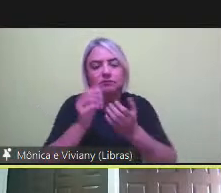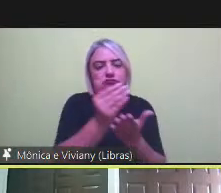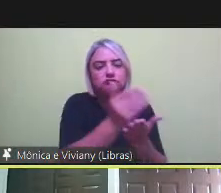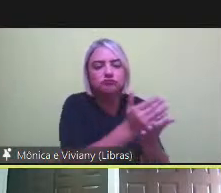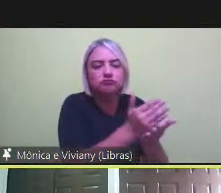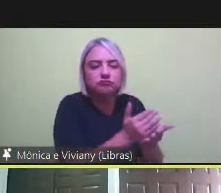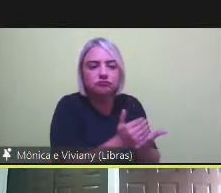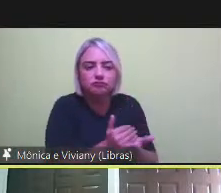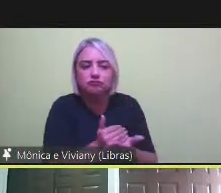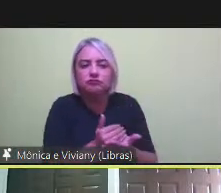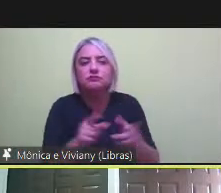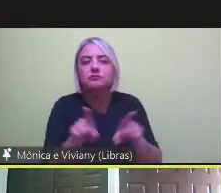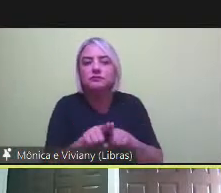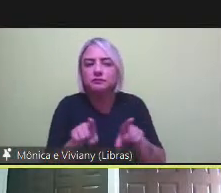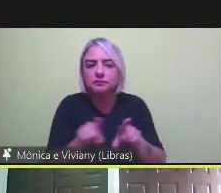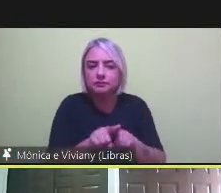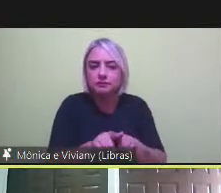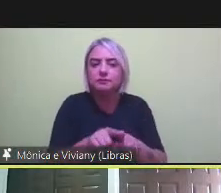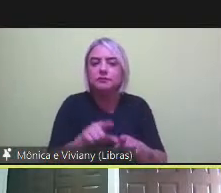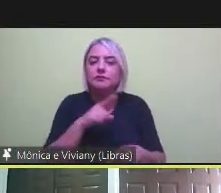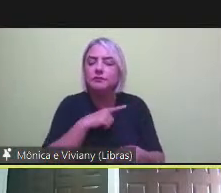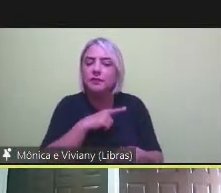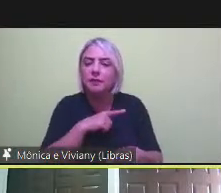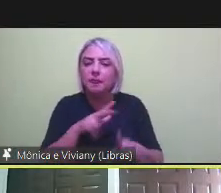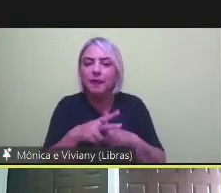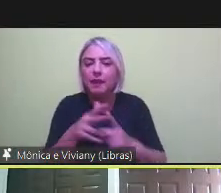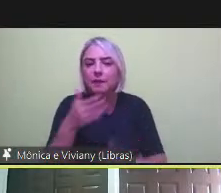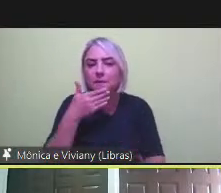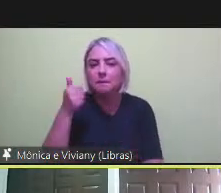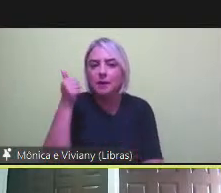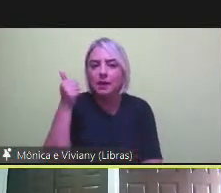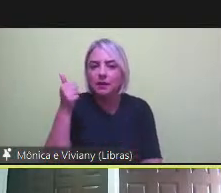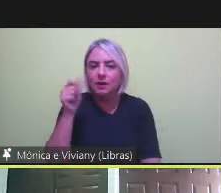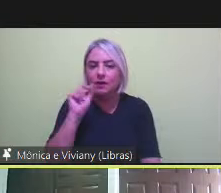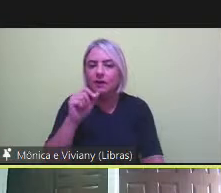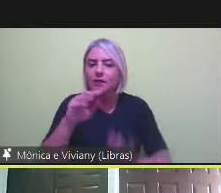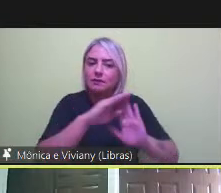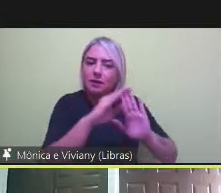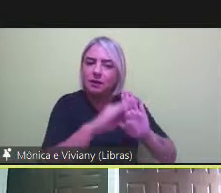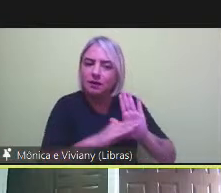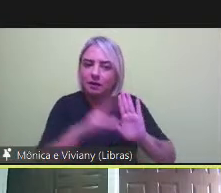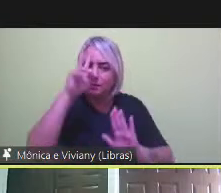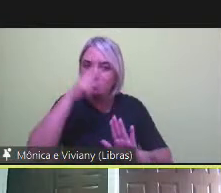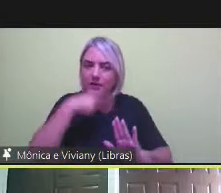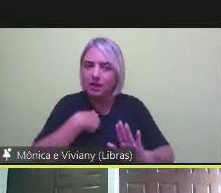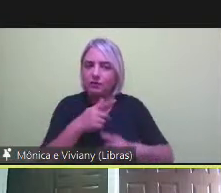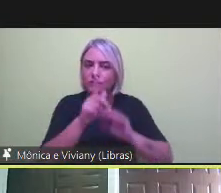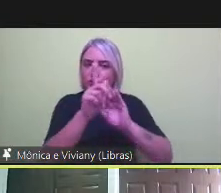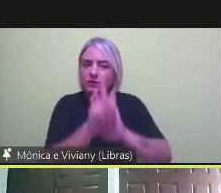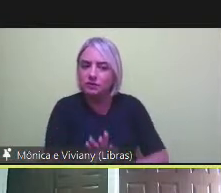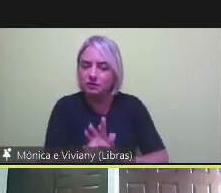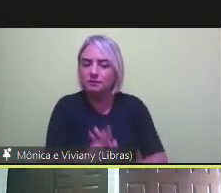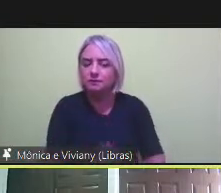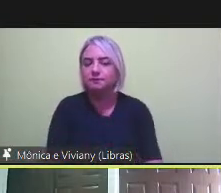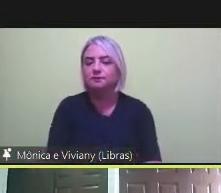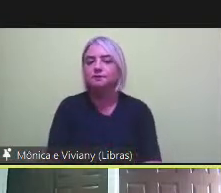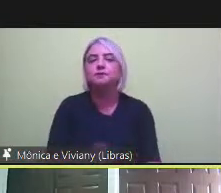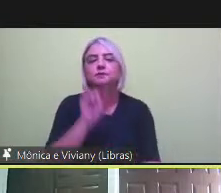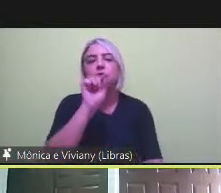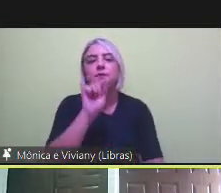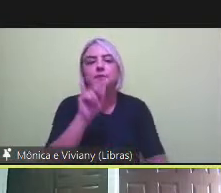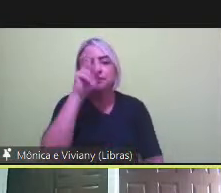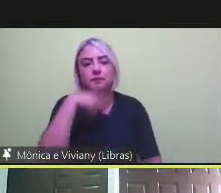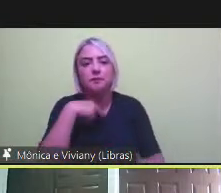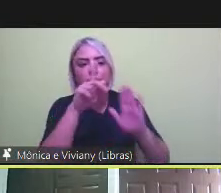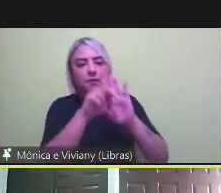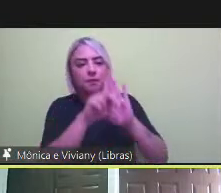seeing improvements because of the self-management program. So under the self-management program, we